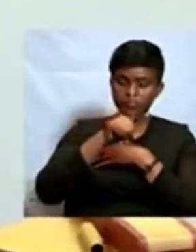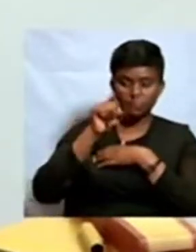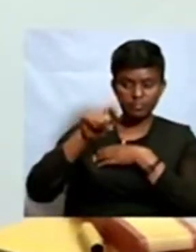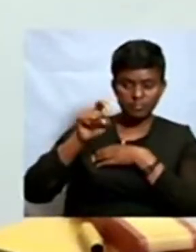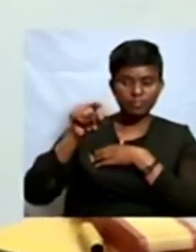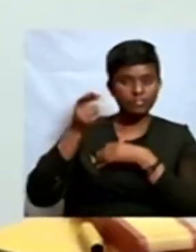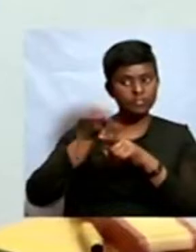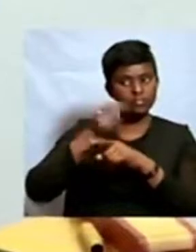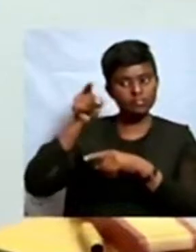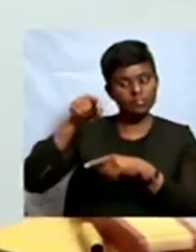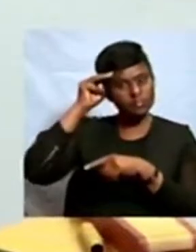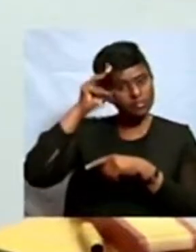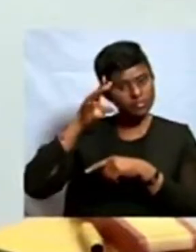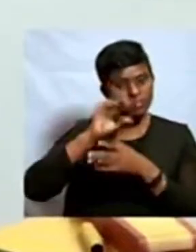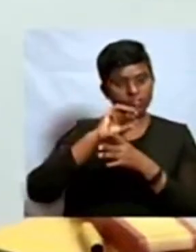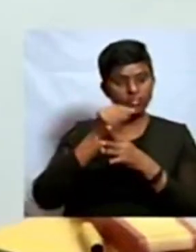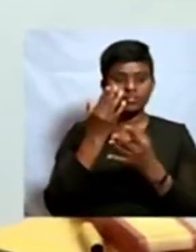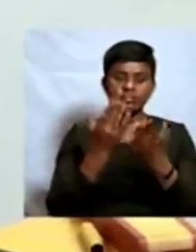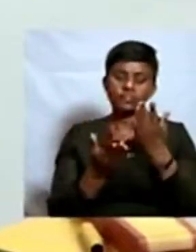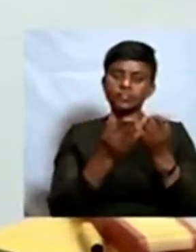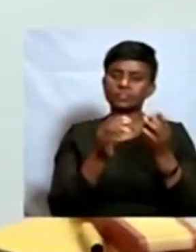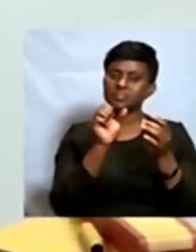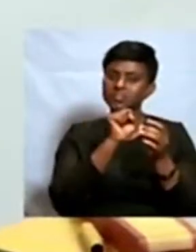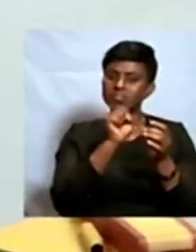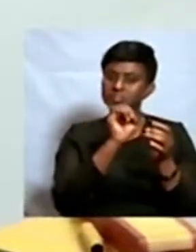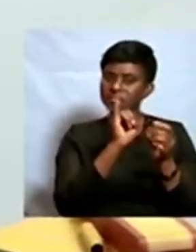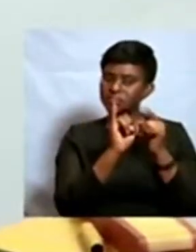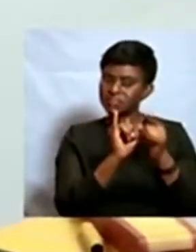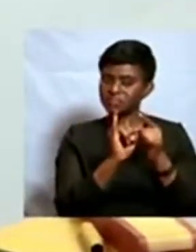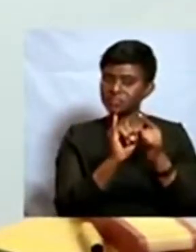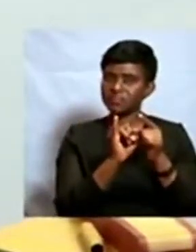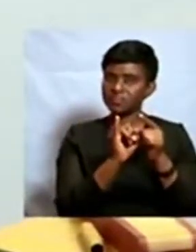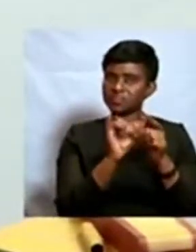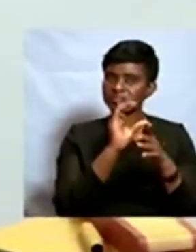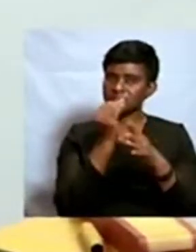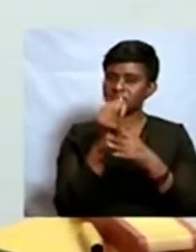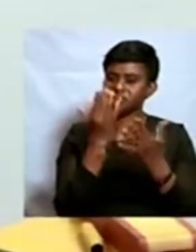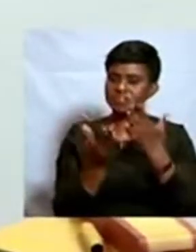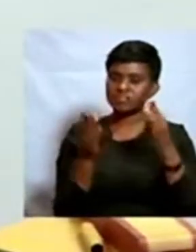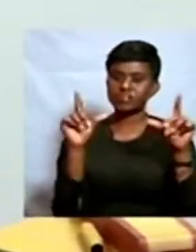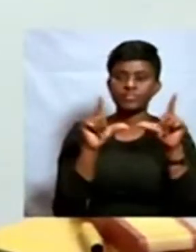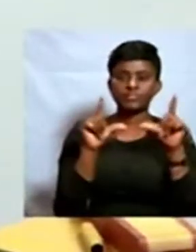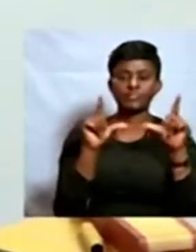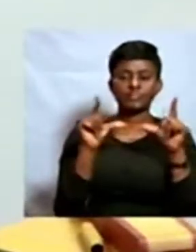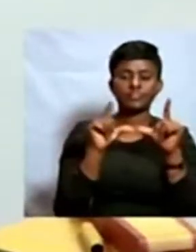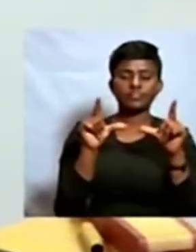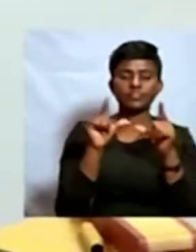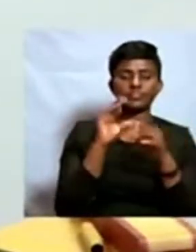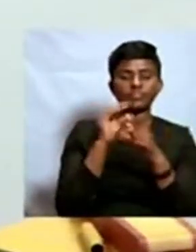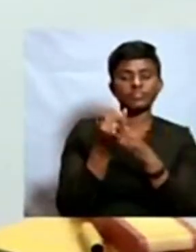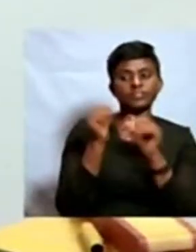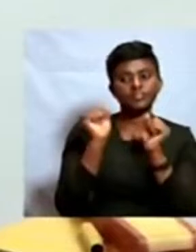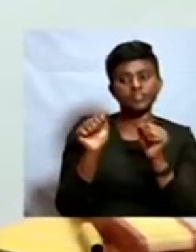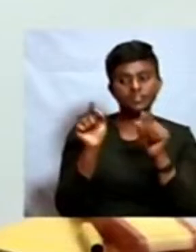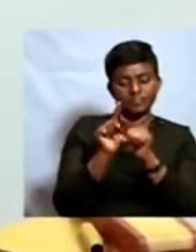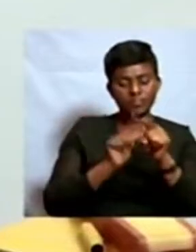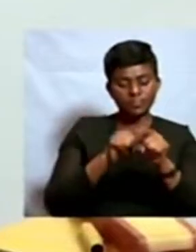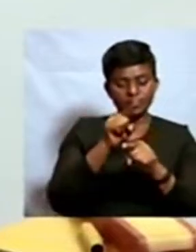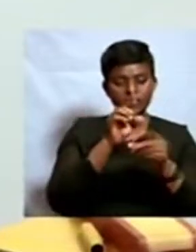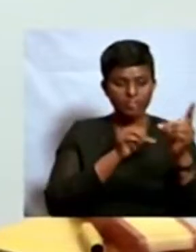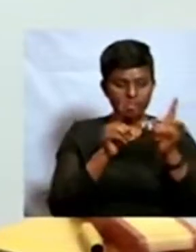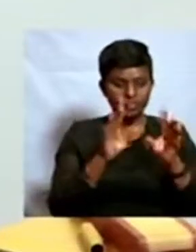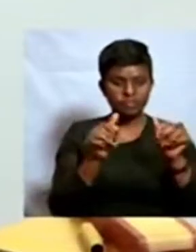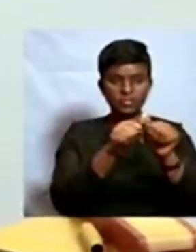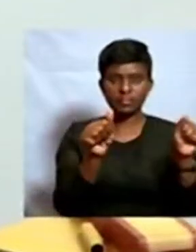the minister or by statutory instrument, or to license or may file with the Director General